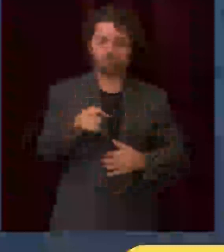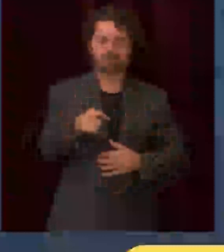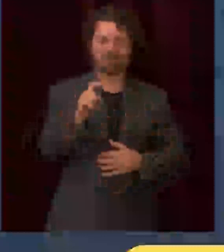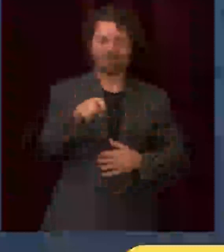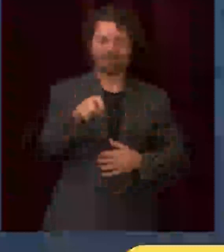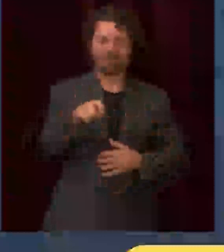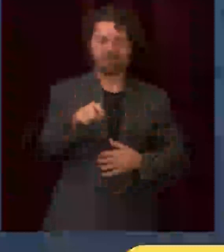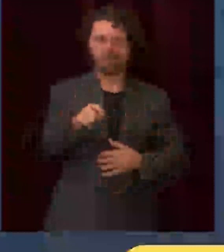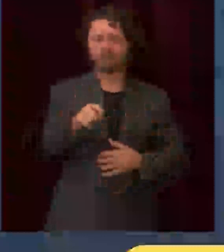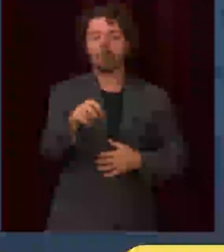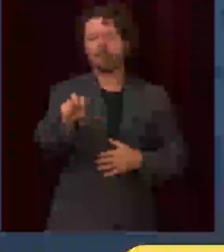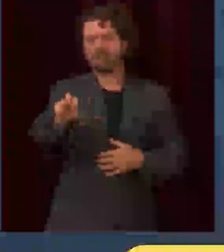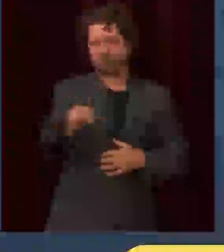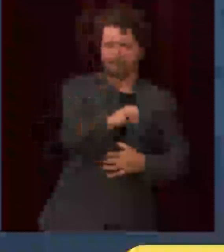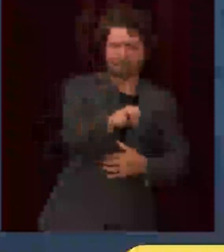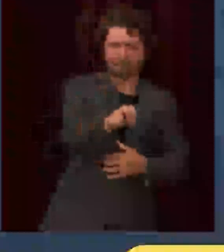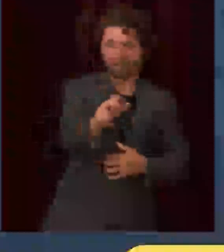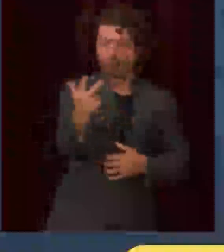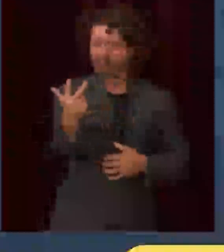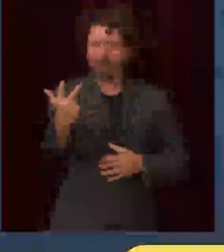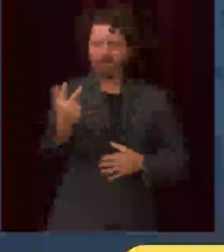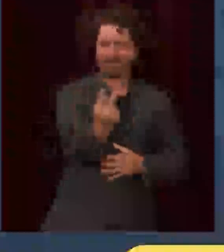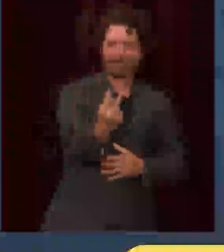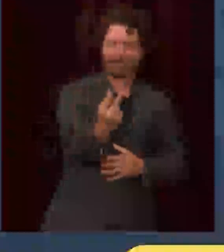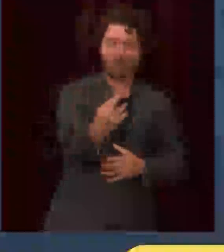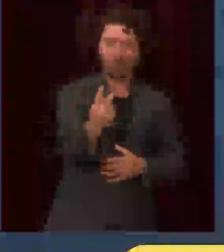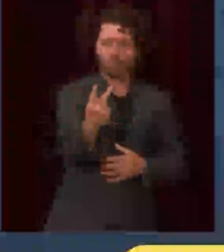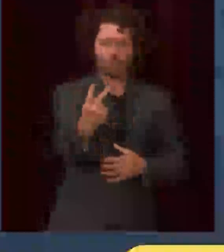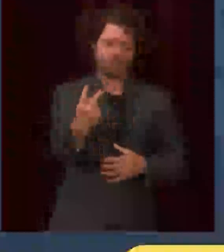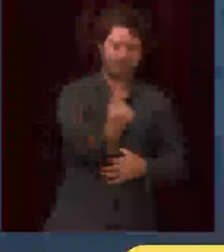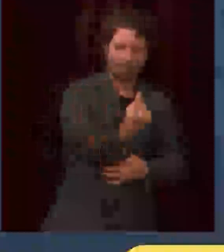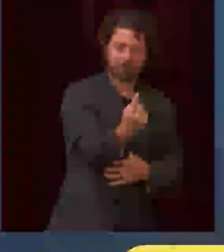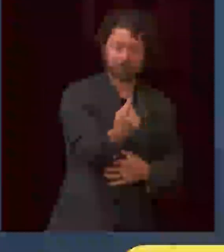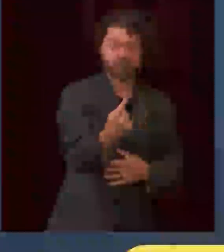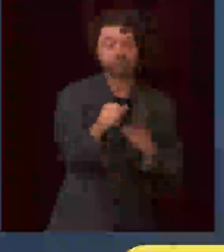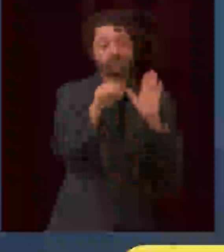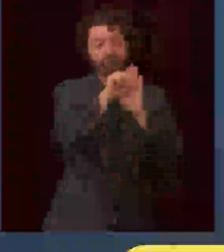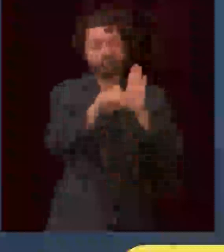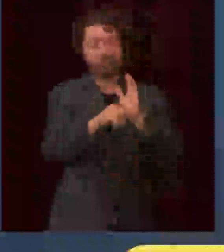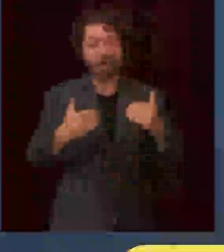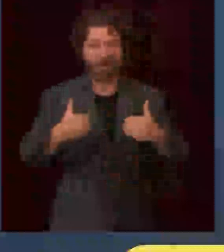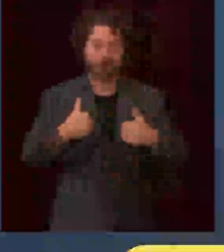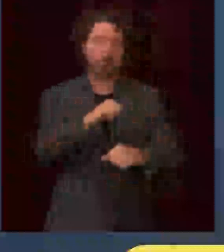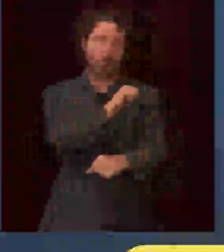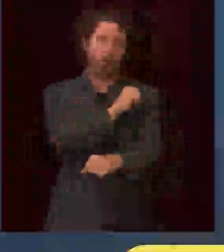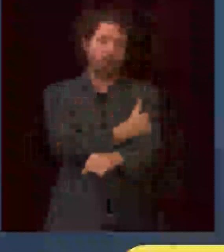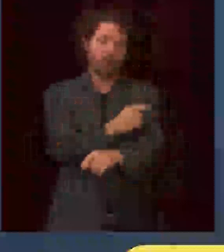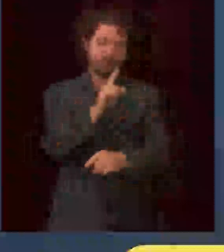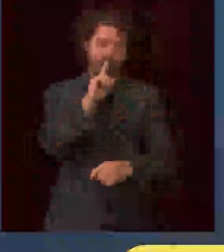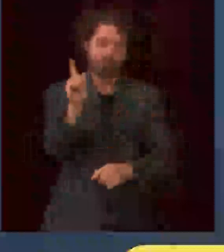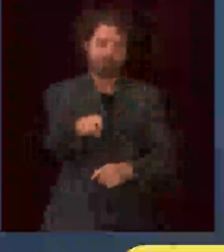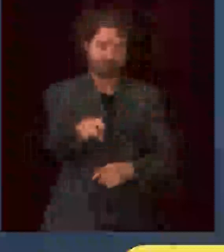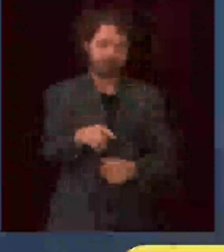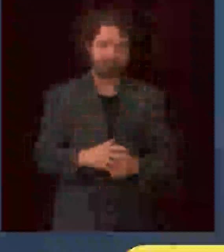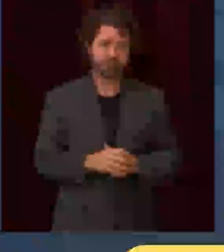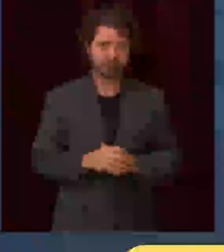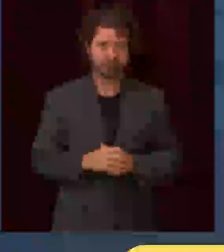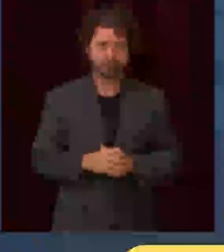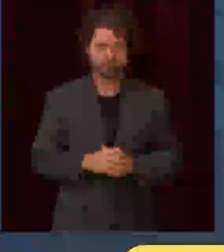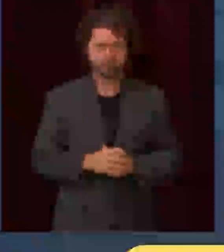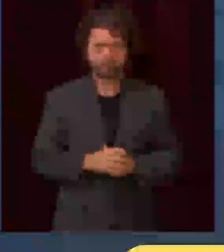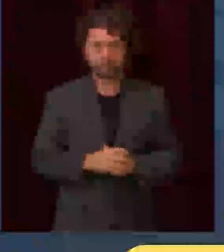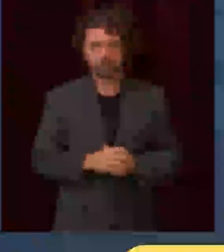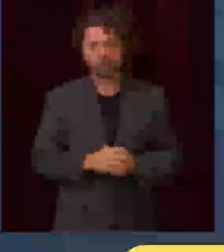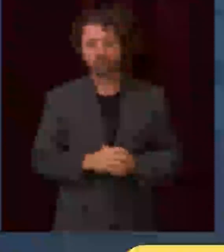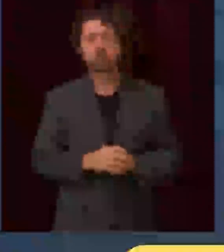that if it seems necessary. If I may talk about Yakima County in particular, we